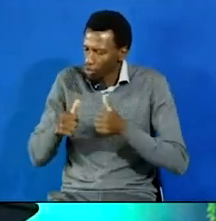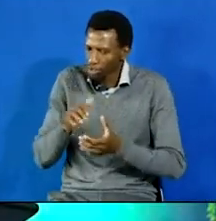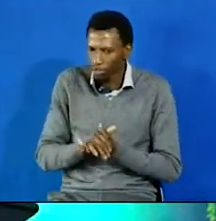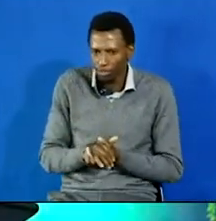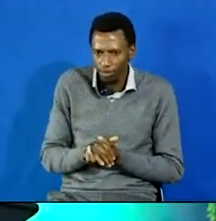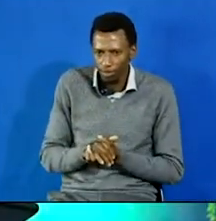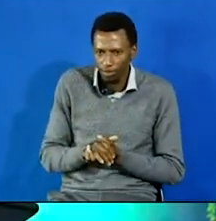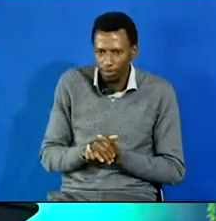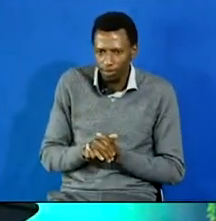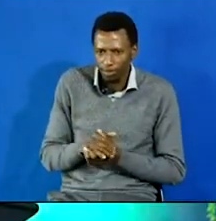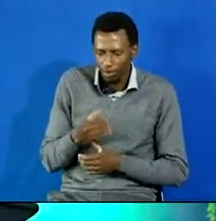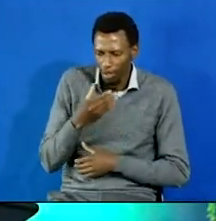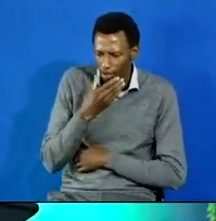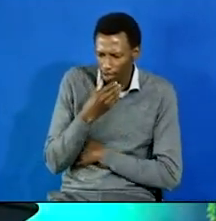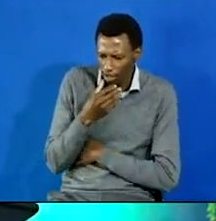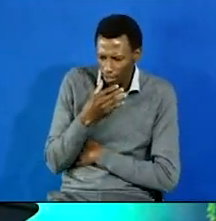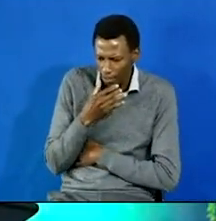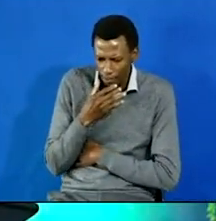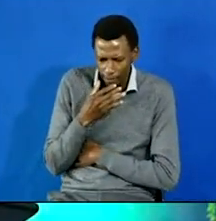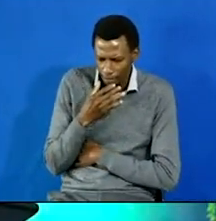And the father was like,